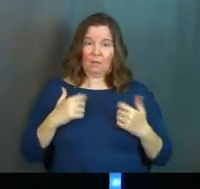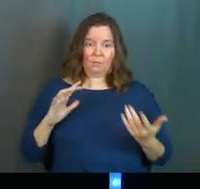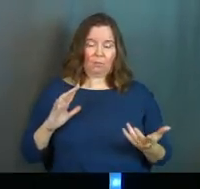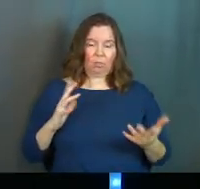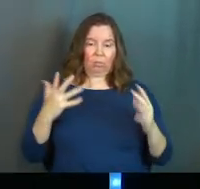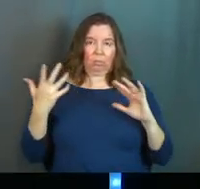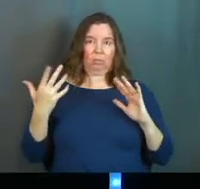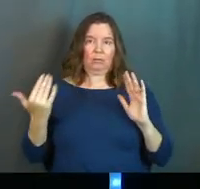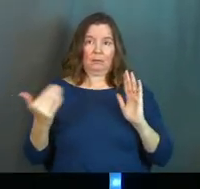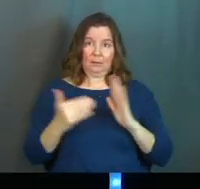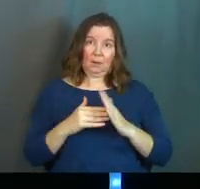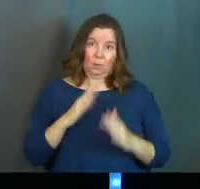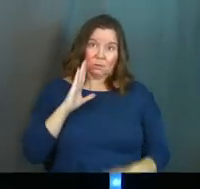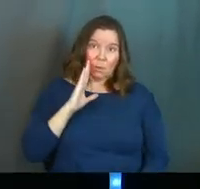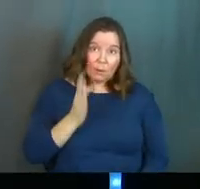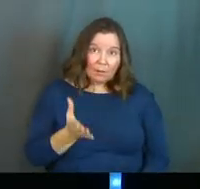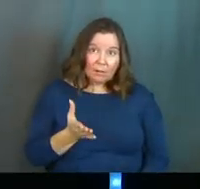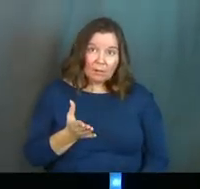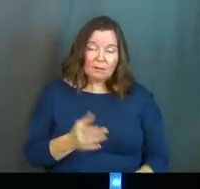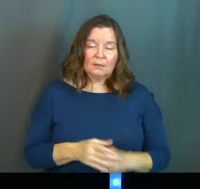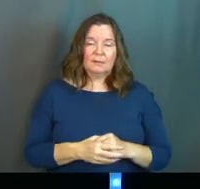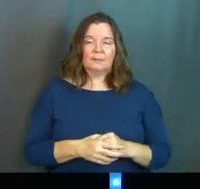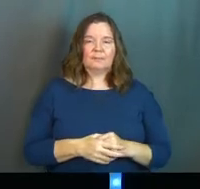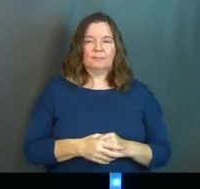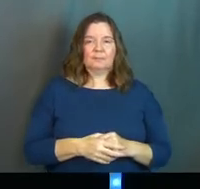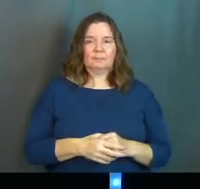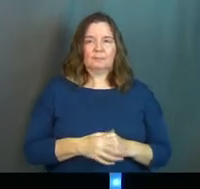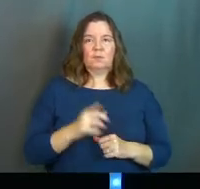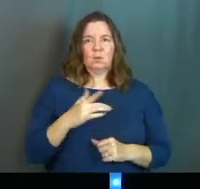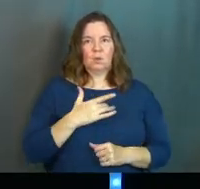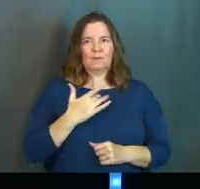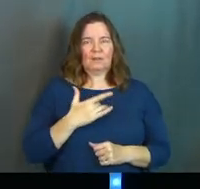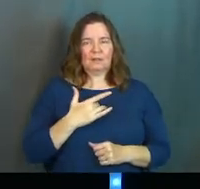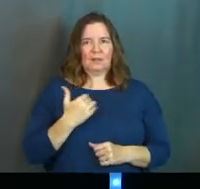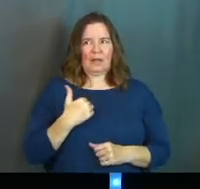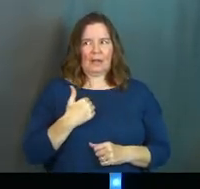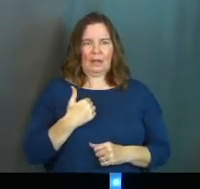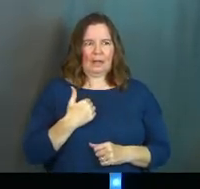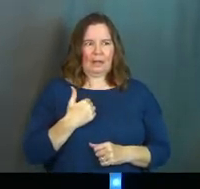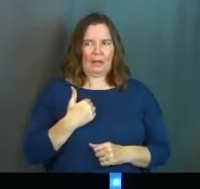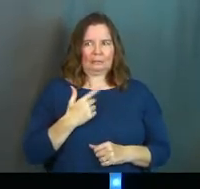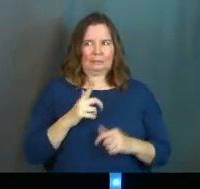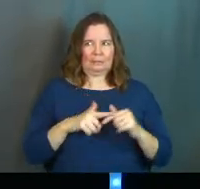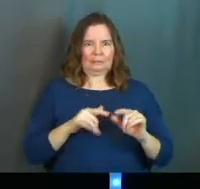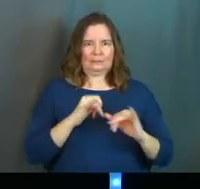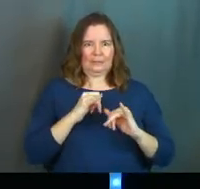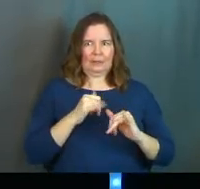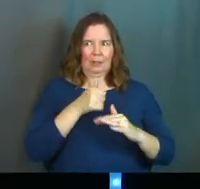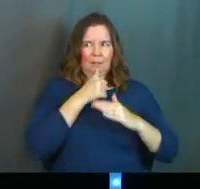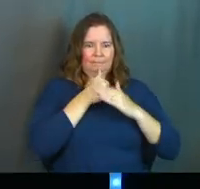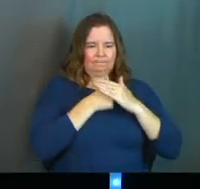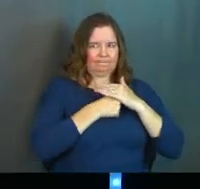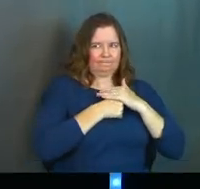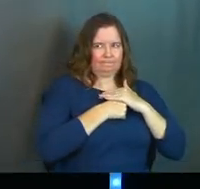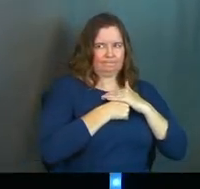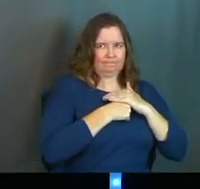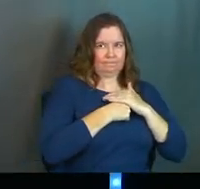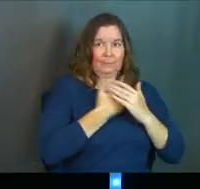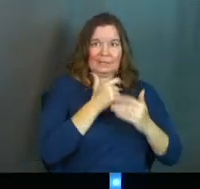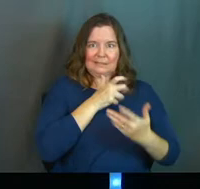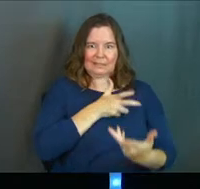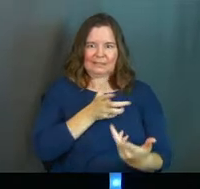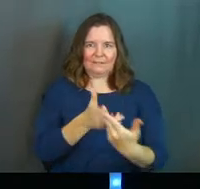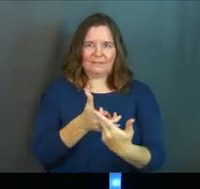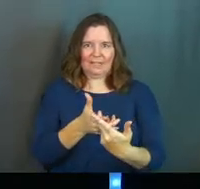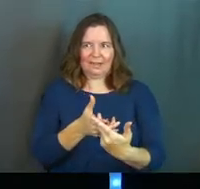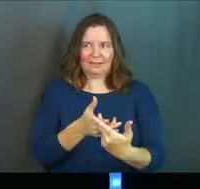get screwed up again, which it will, you feel like you've got to hide because it doesn't fit the